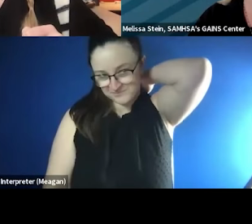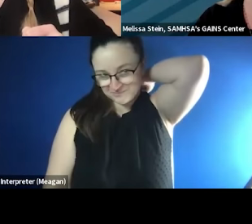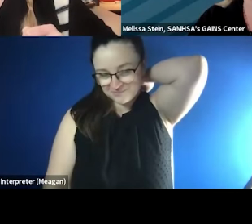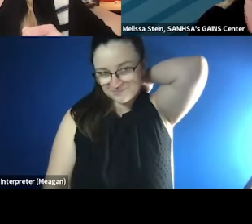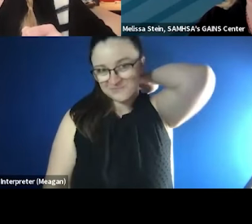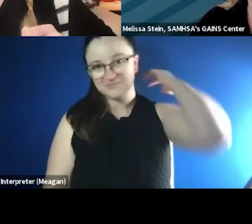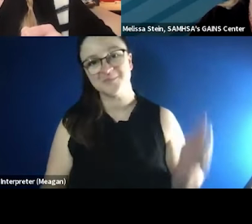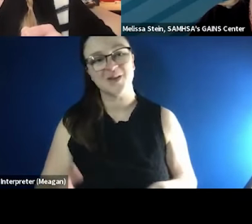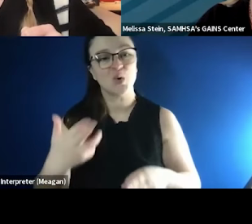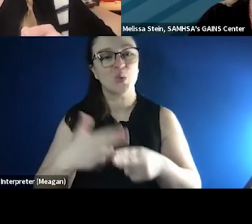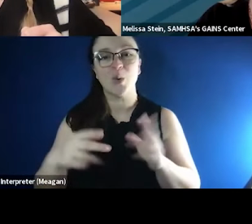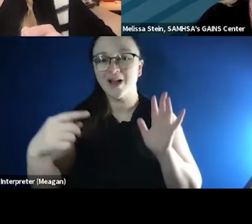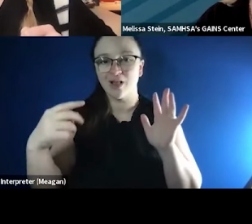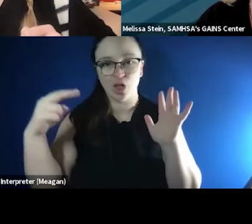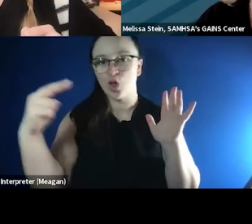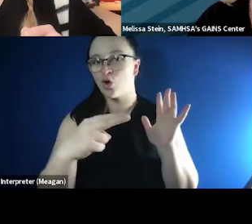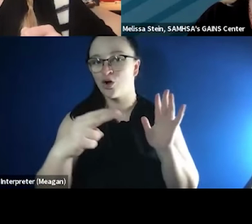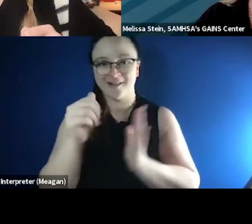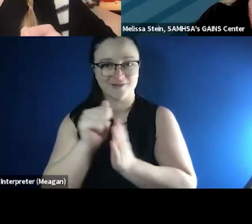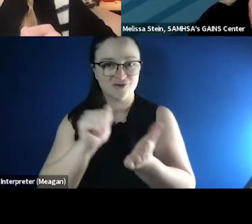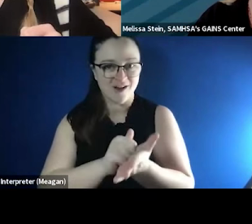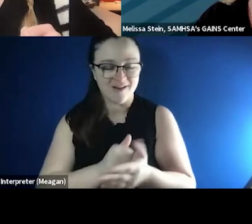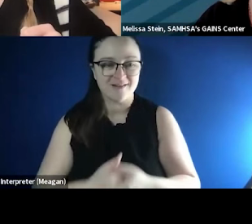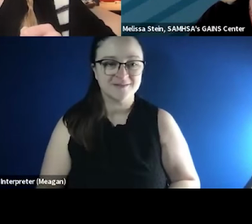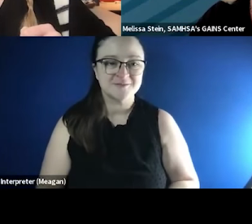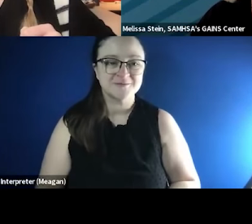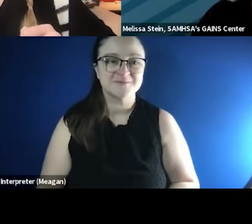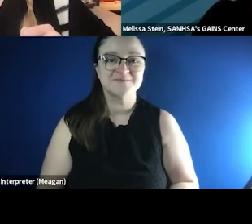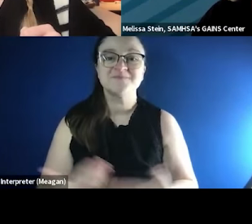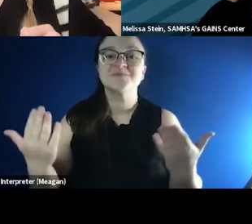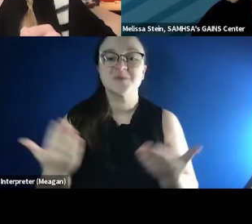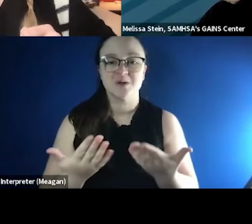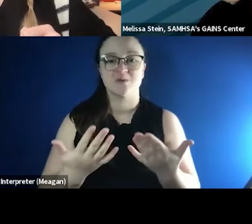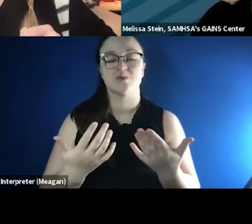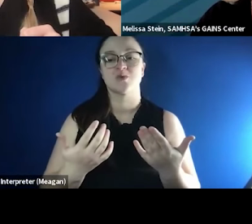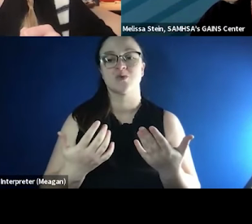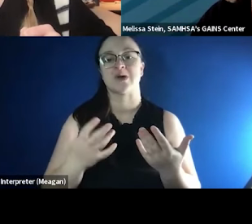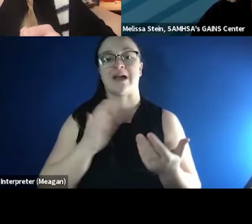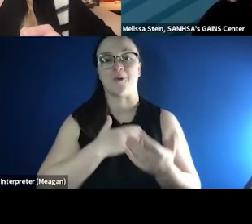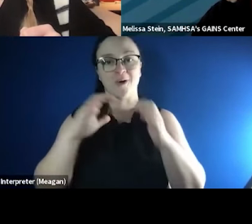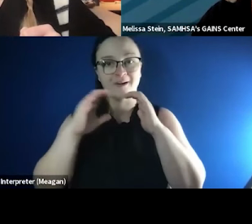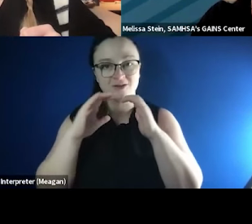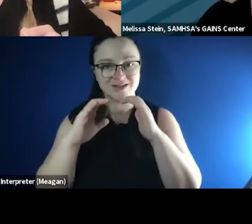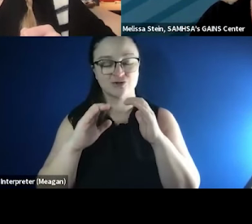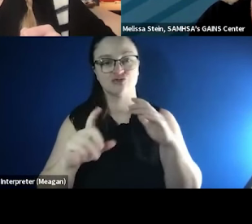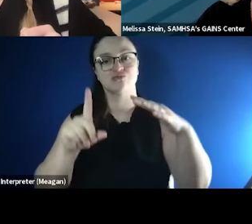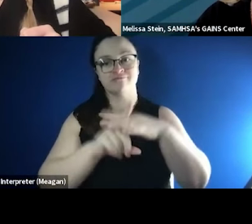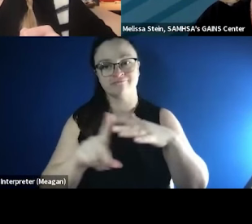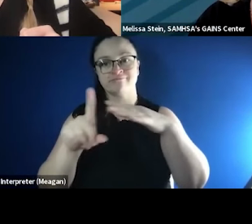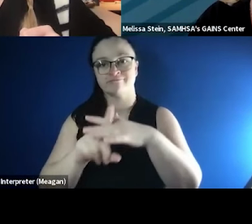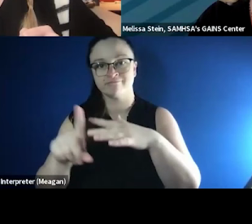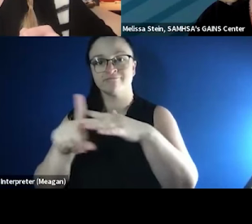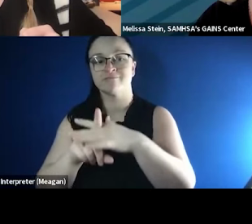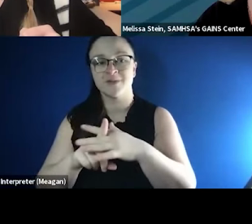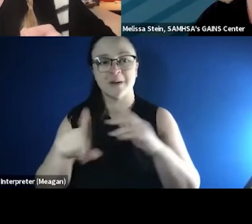Just a quick look at our agenda. Here at the Game Center, more and more conversations are bubbling up about serving